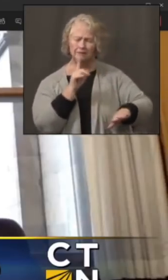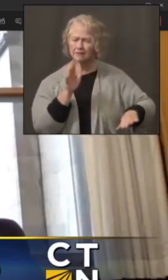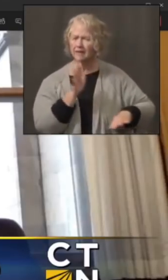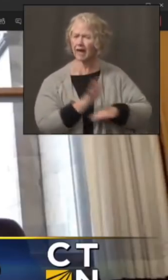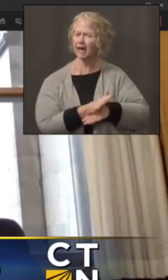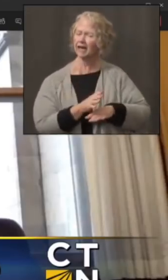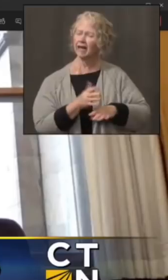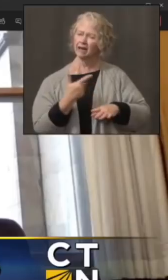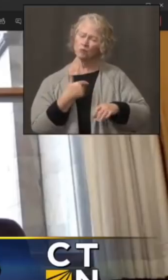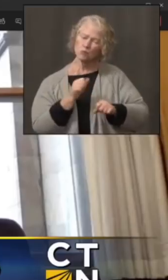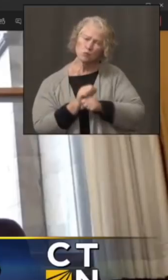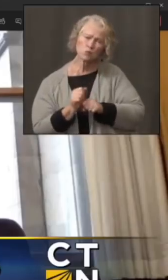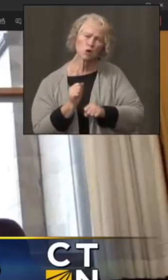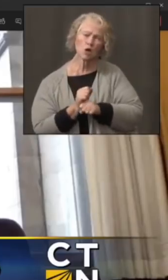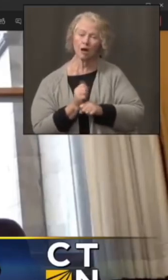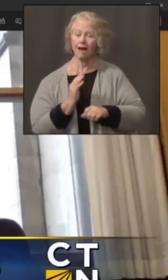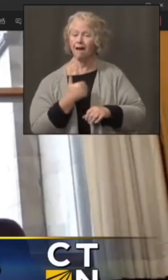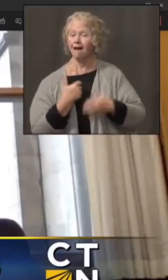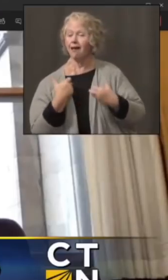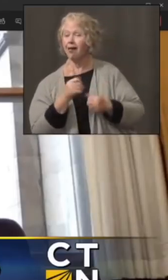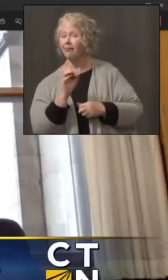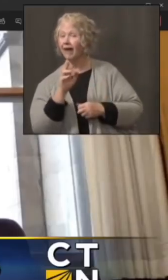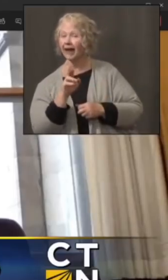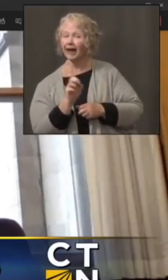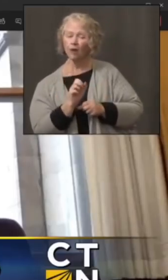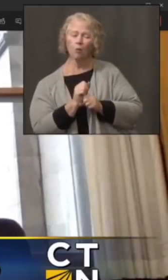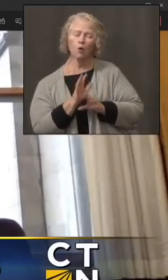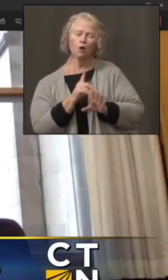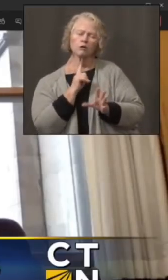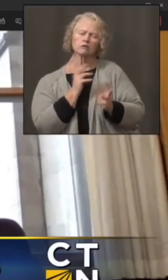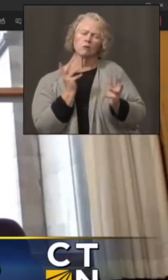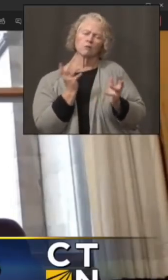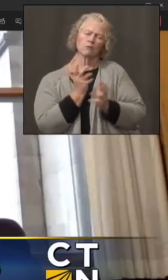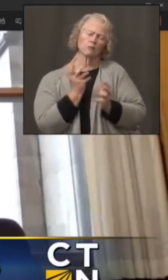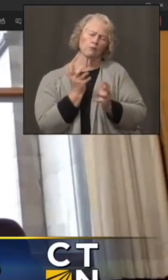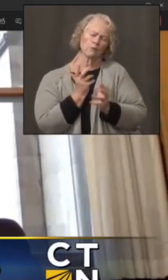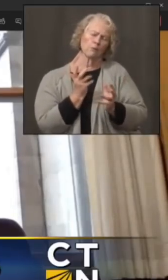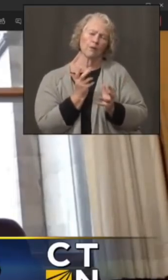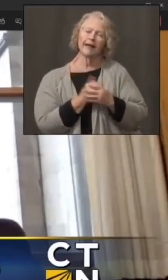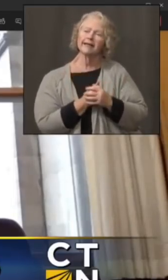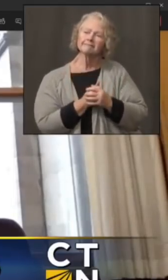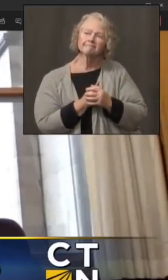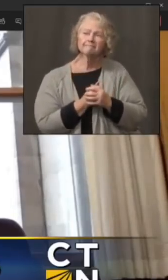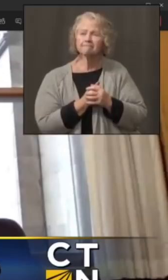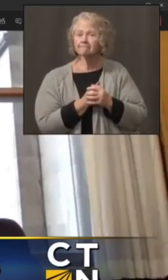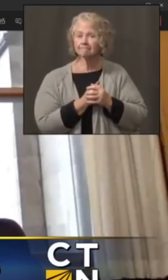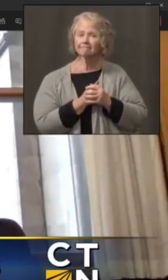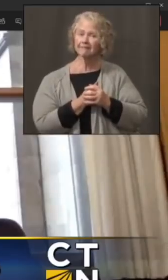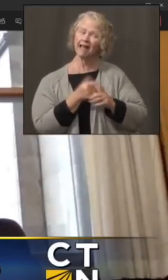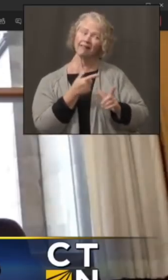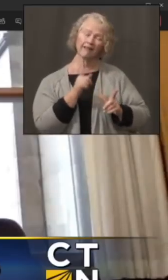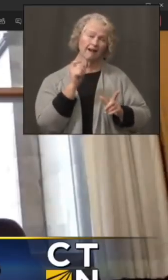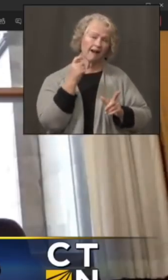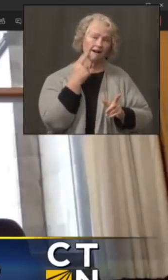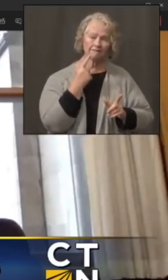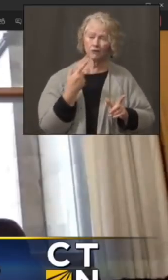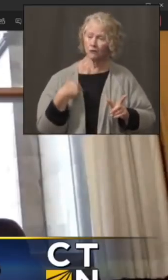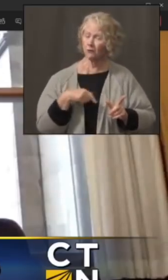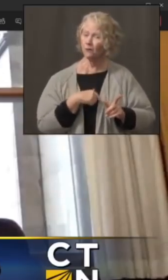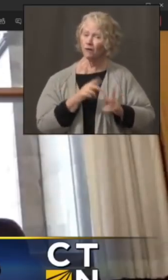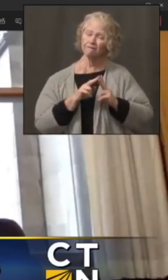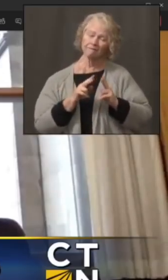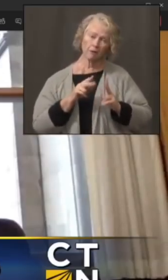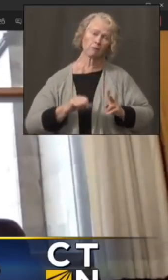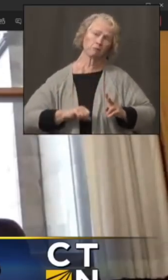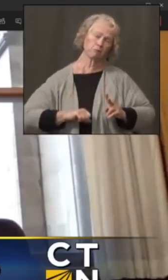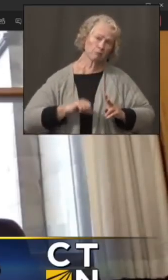on this. Our healthcare workers are absolutely unbelievable. And I know the governor and all of us are incredibly proud of